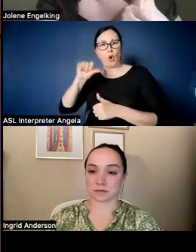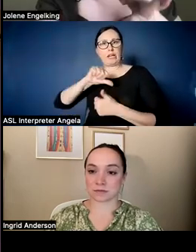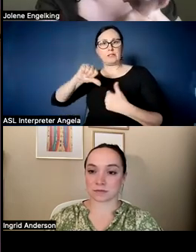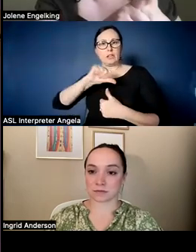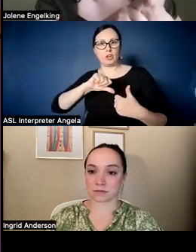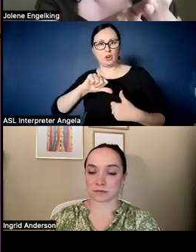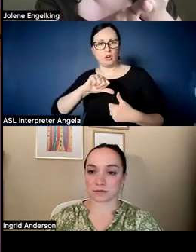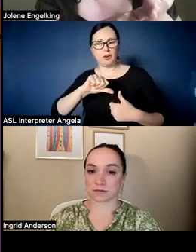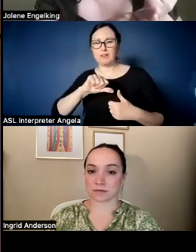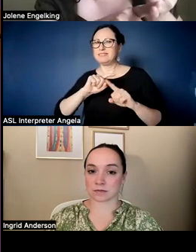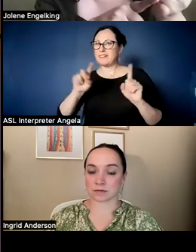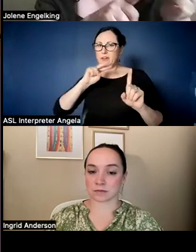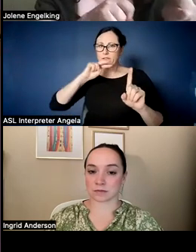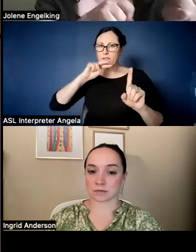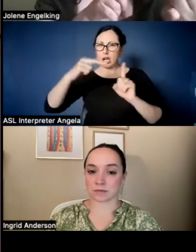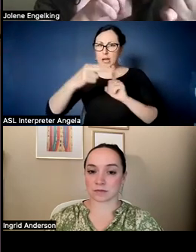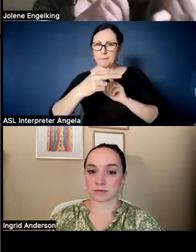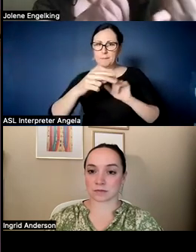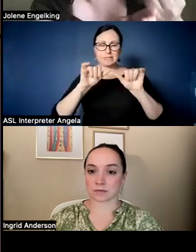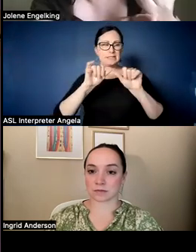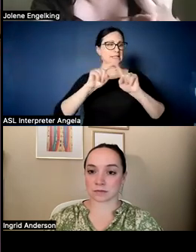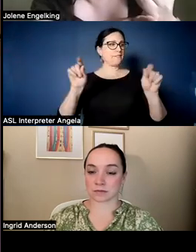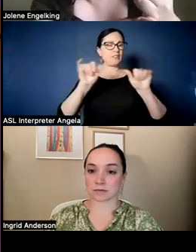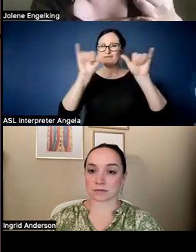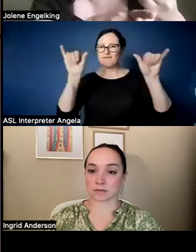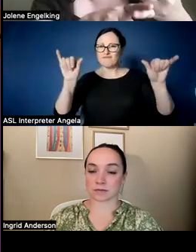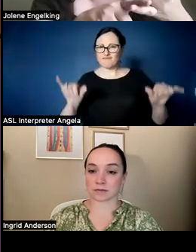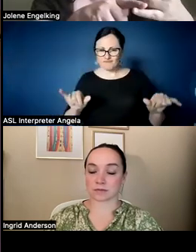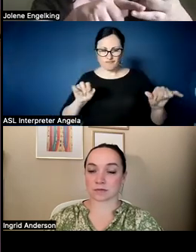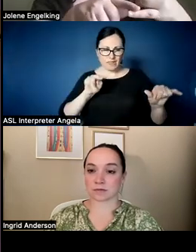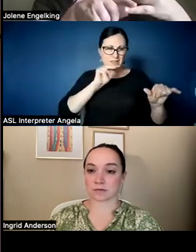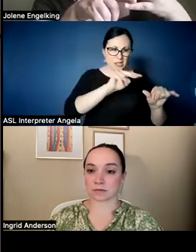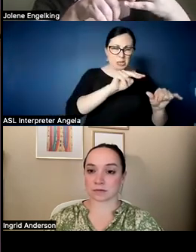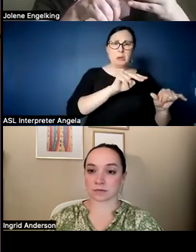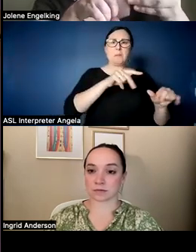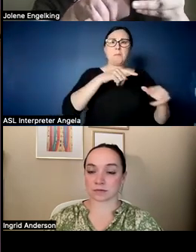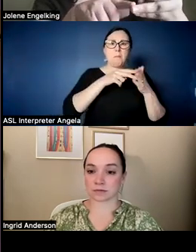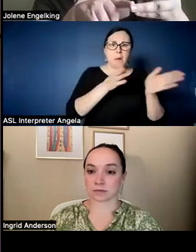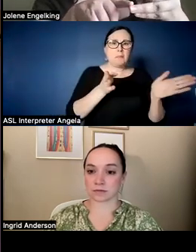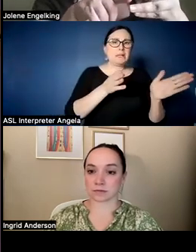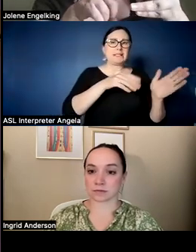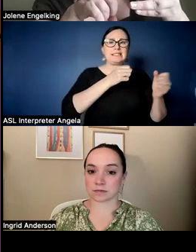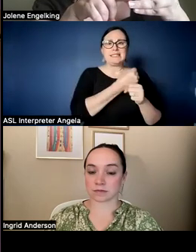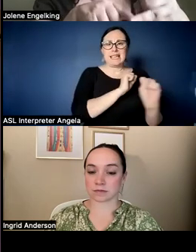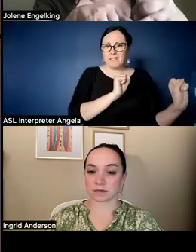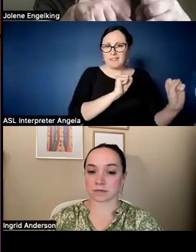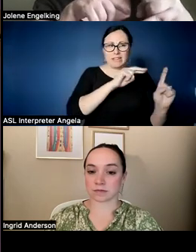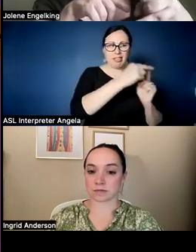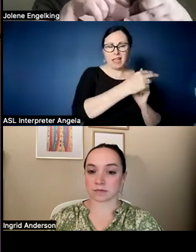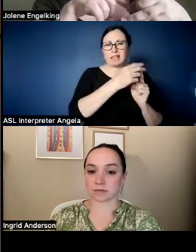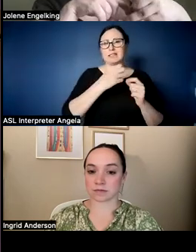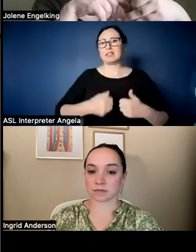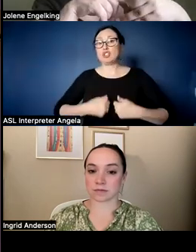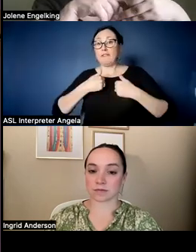from different frameworks, right? Like people are coming from a public safety lens. Some people are coming from, a survivor focus. Some people